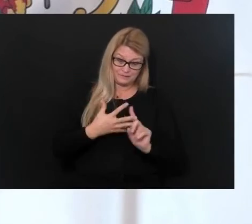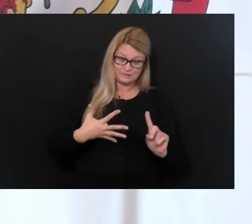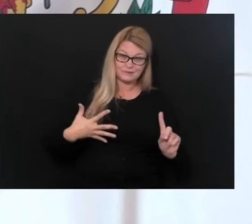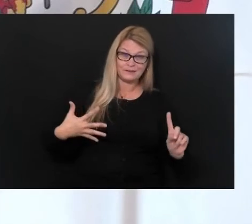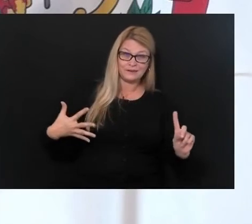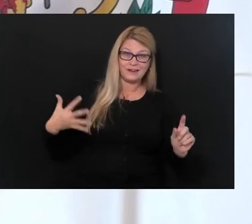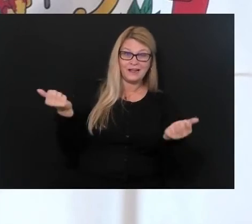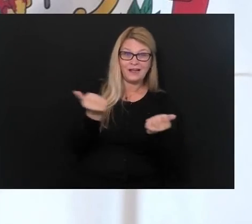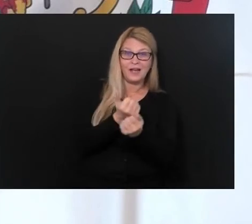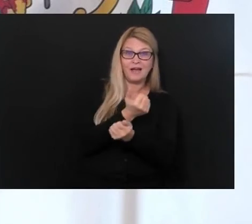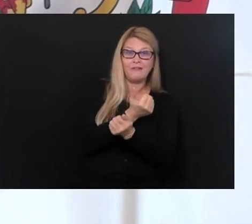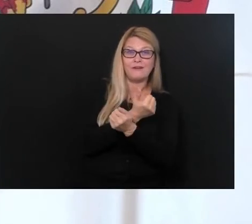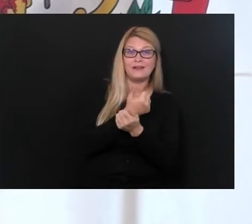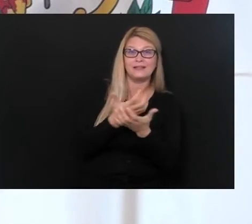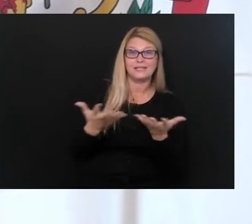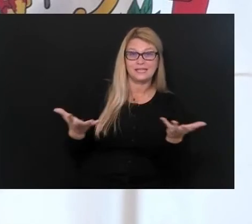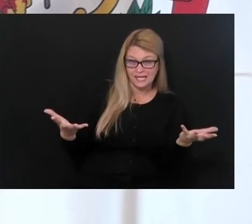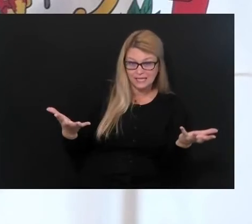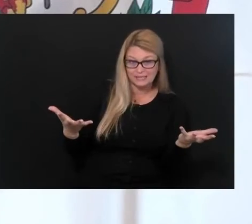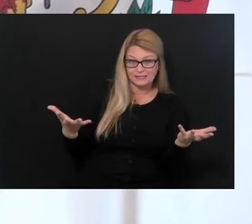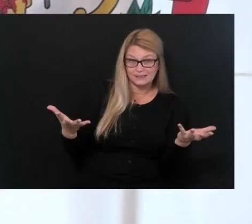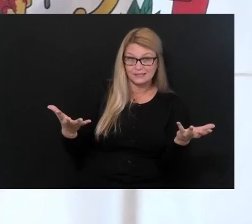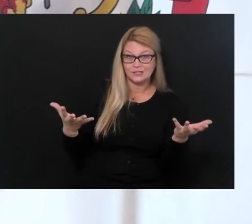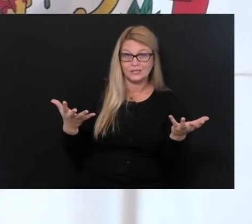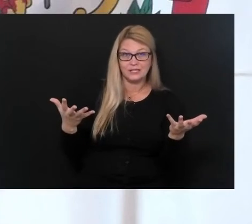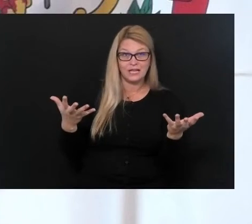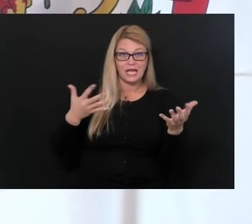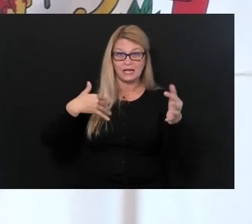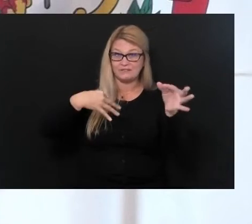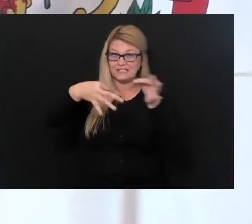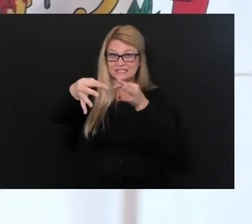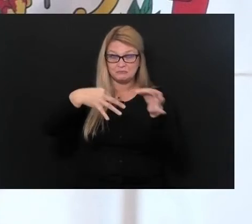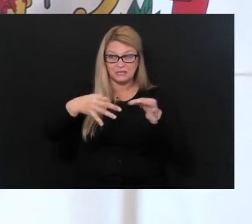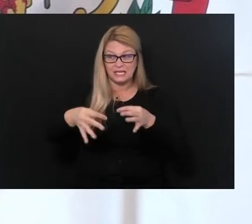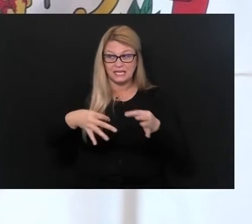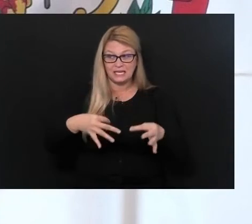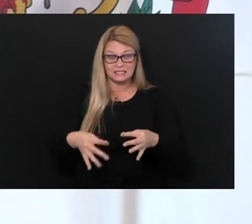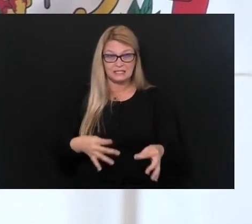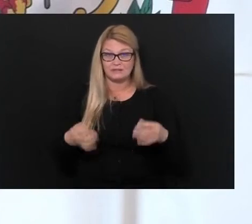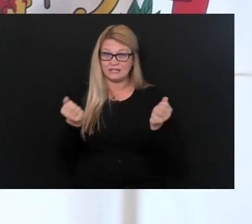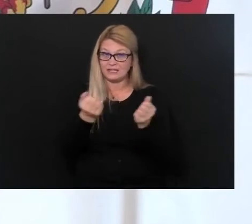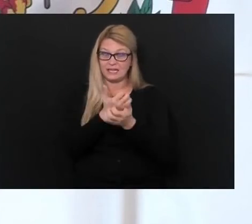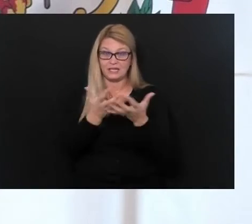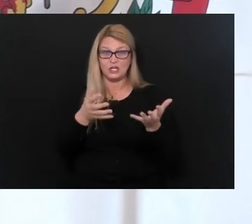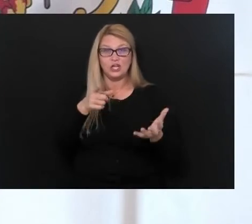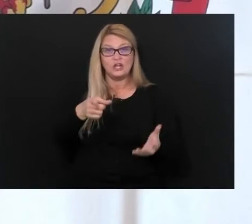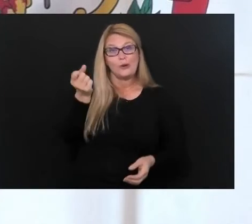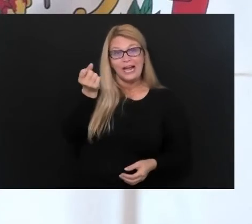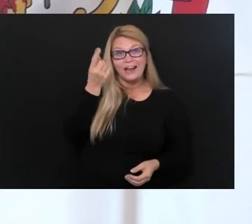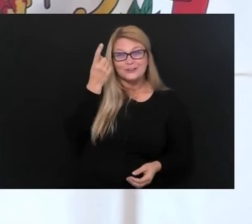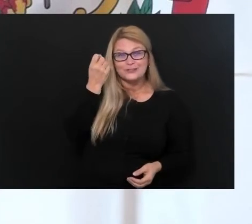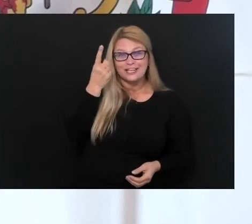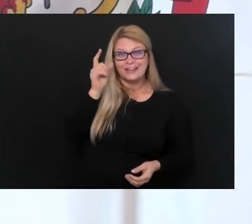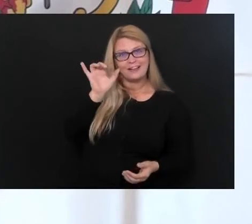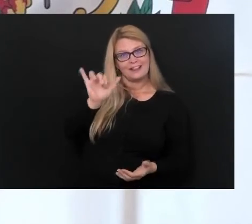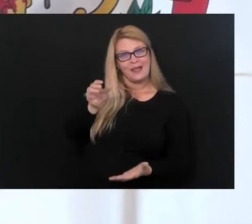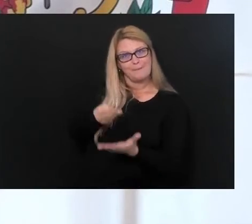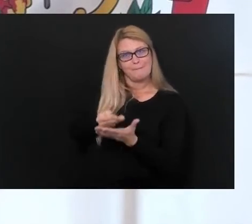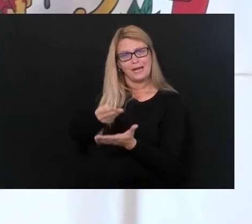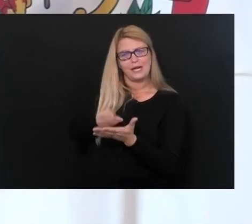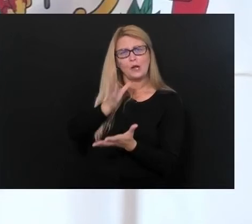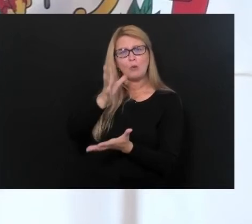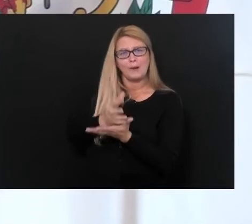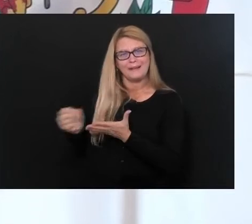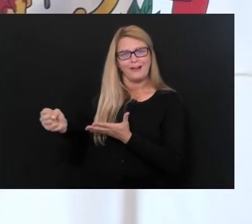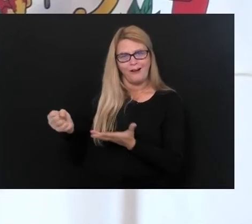have been through it. You can rest assured that the dollars will be spent. And the other thing that'll